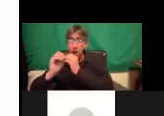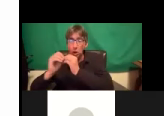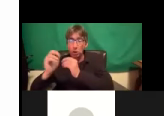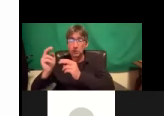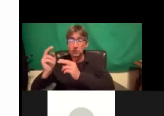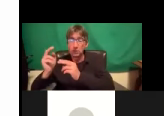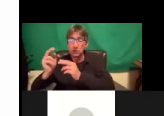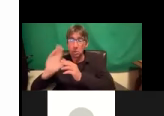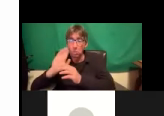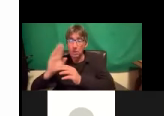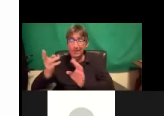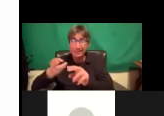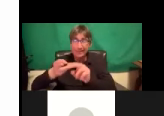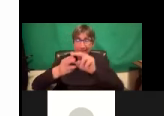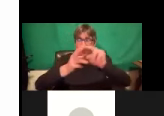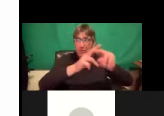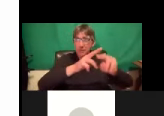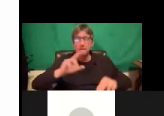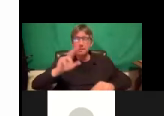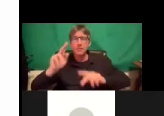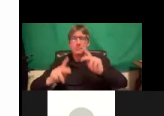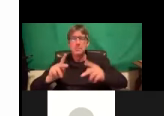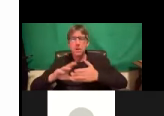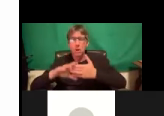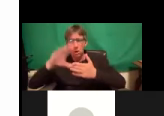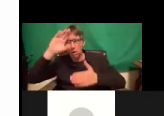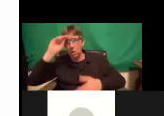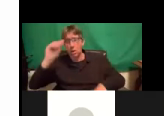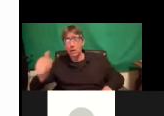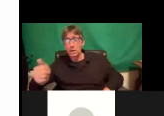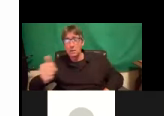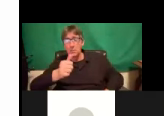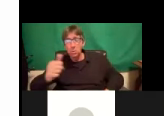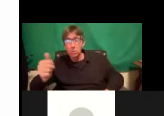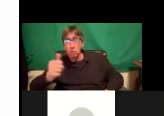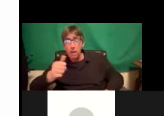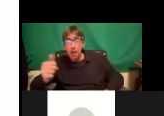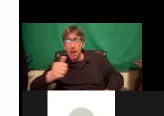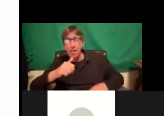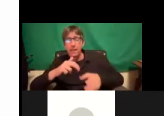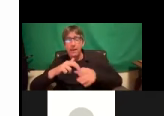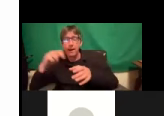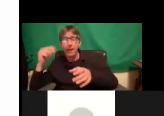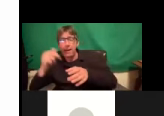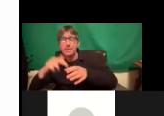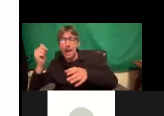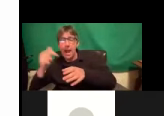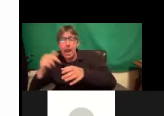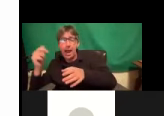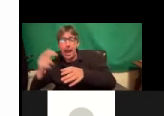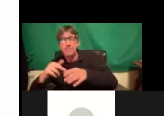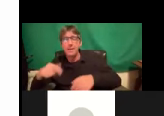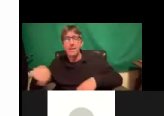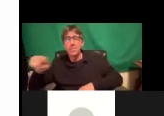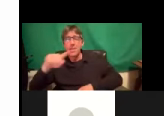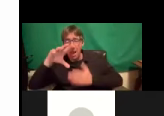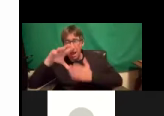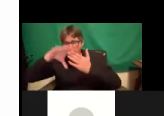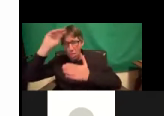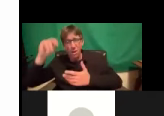commuter rail, they just learned that they cannot rely on commuter rail, right, for the future. Who knows what's going to happen in the future?